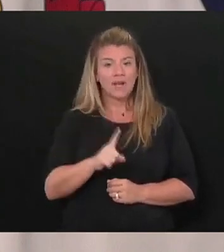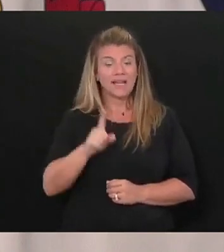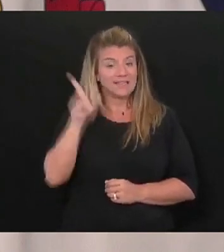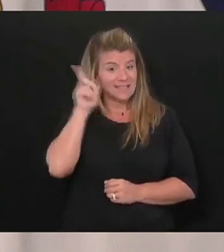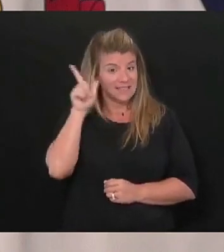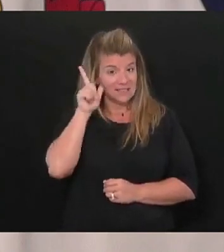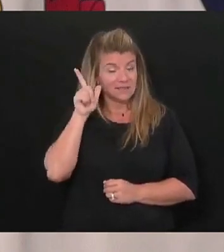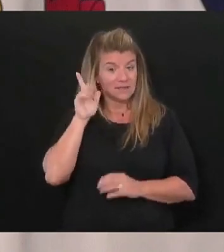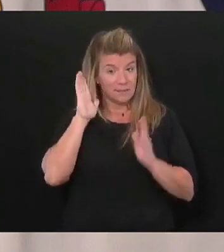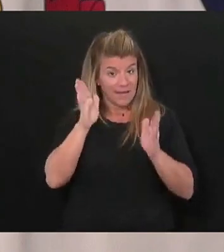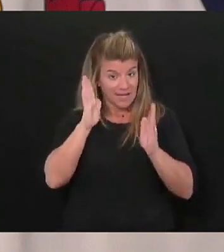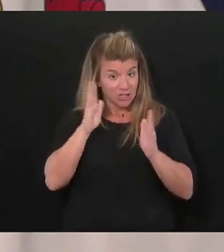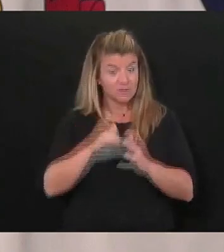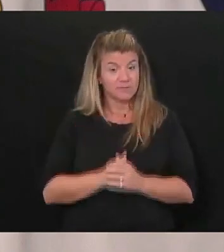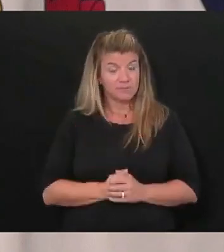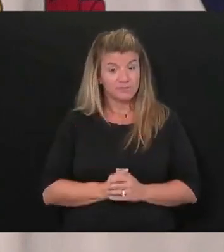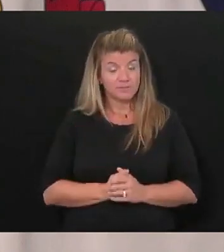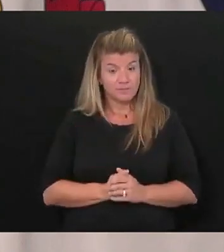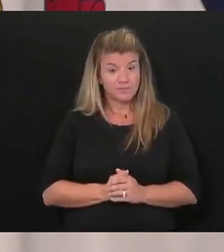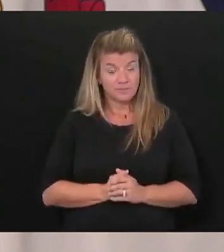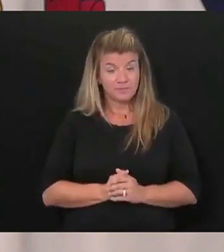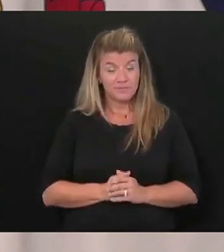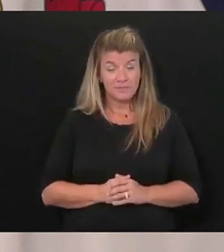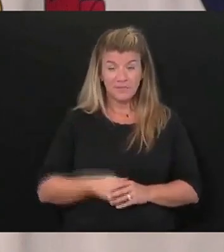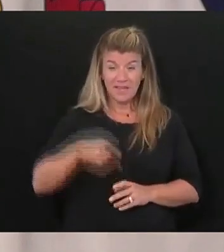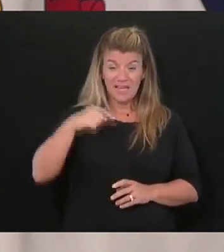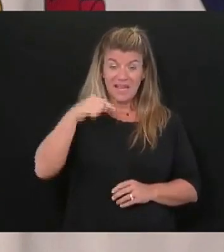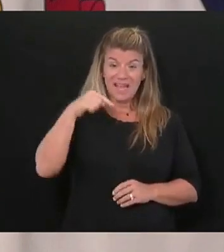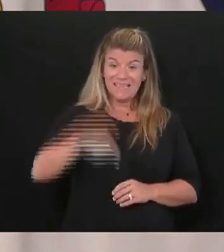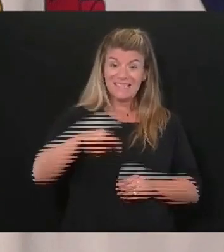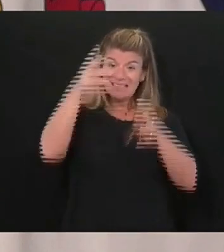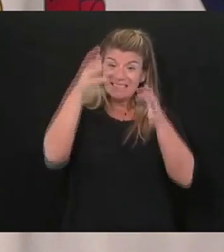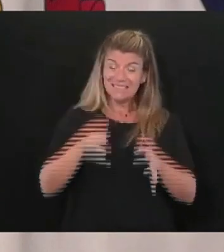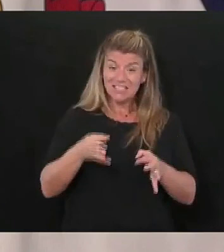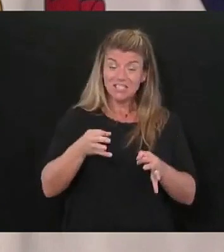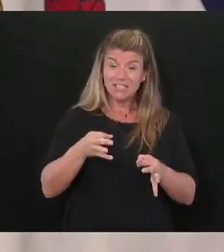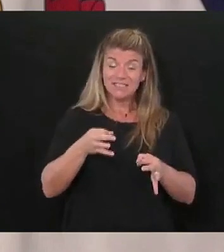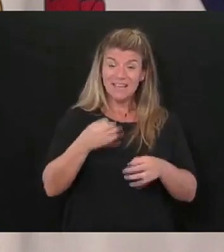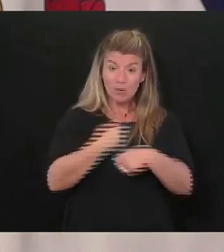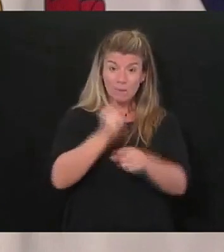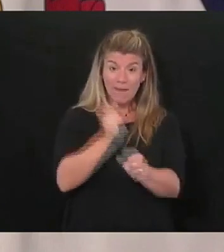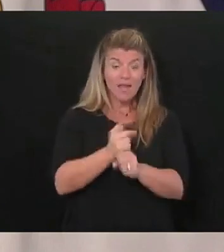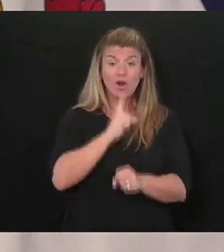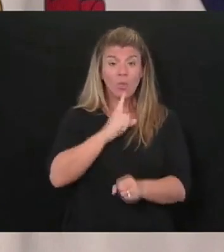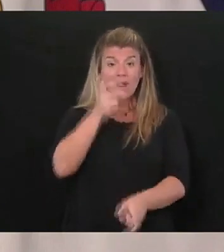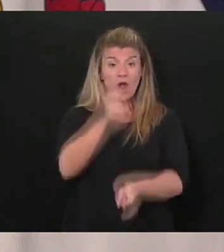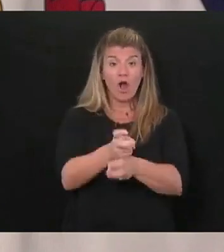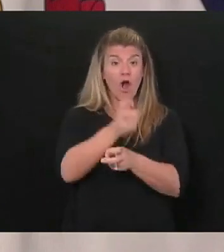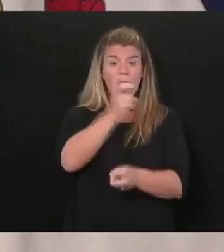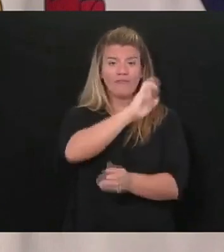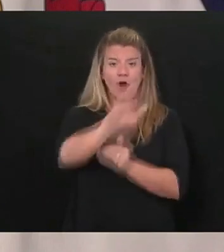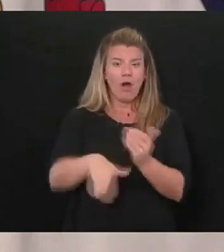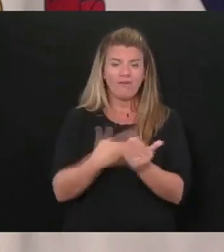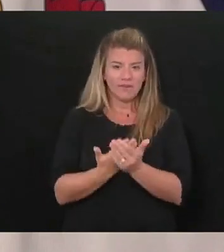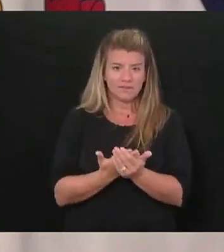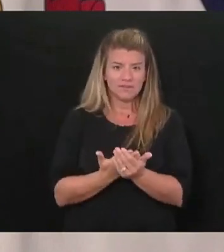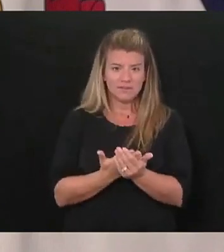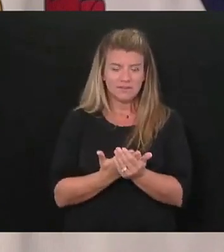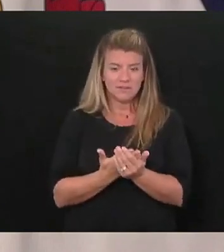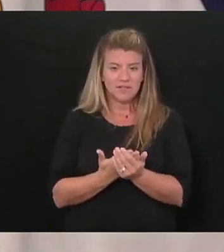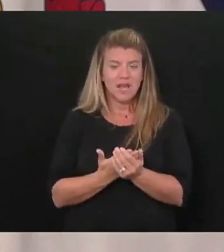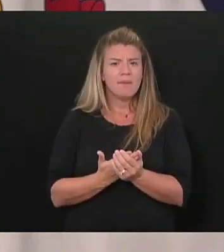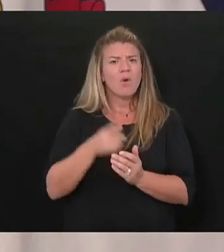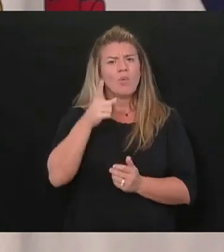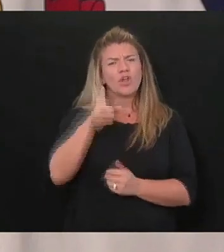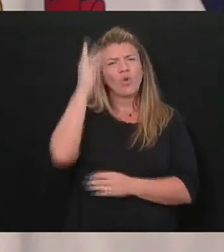this. These decisions are really difficult decisions for all of us. But in thinking